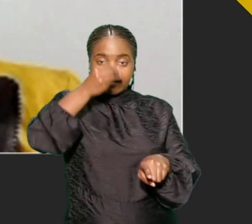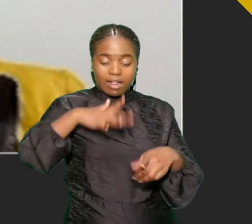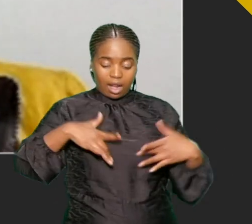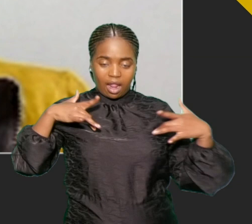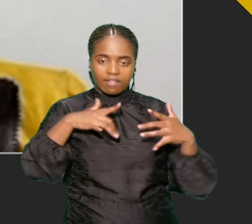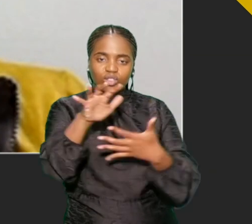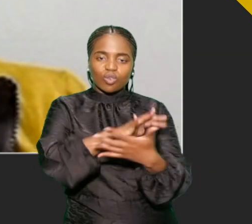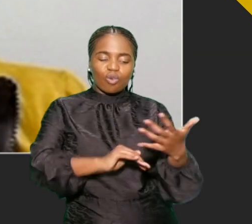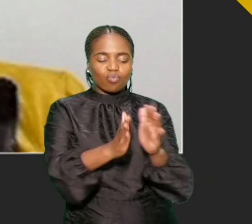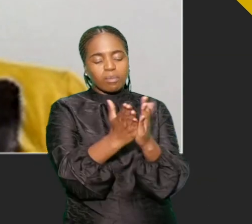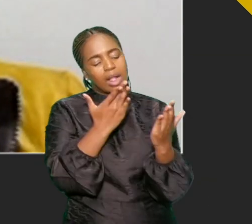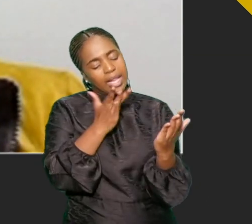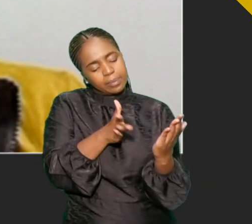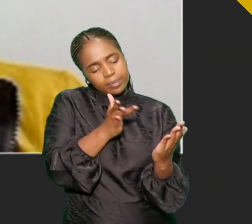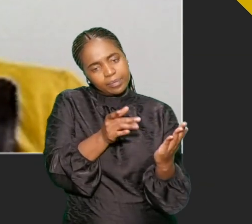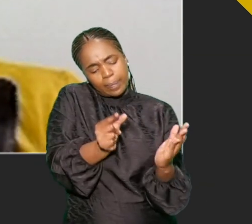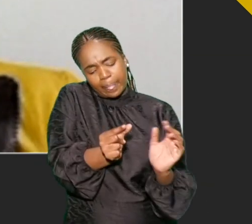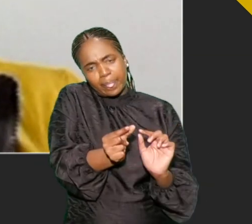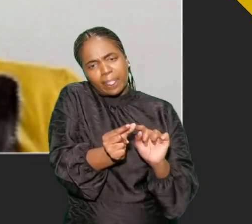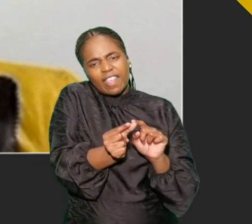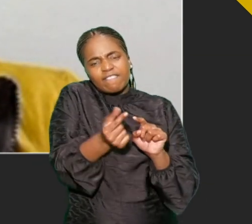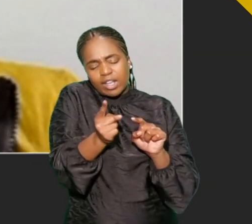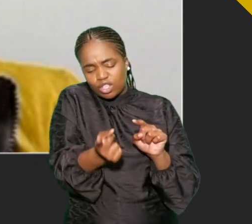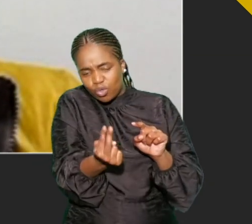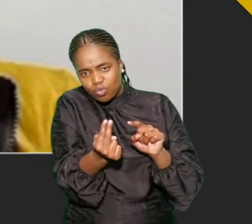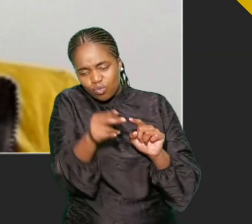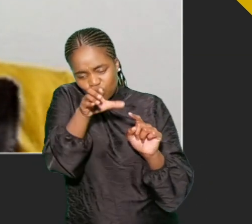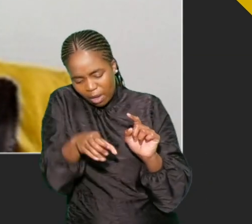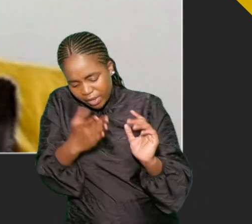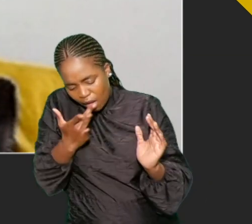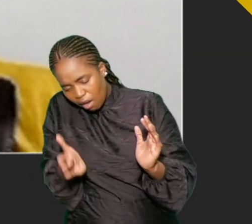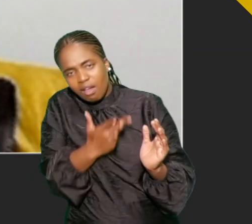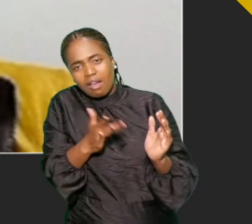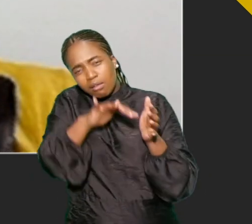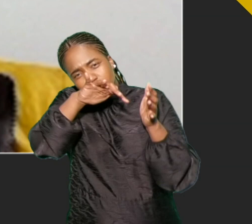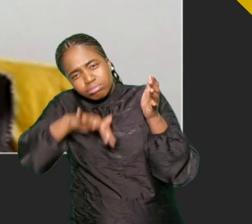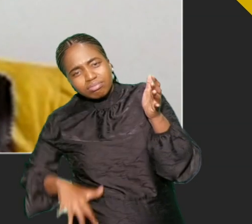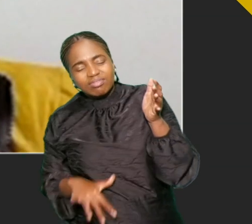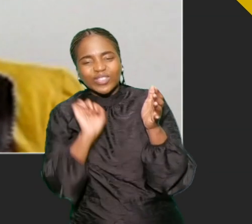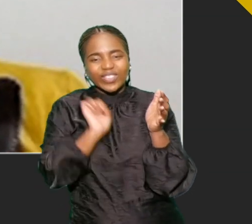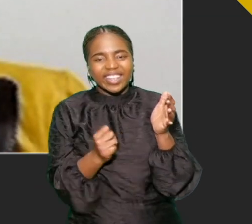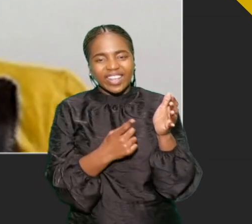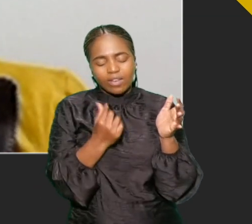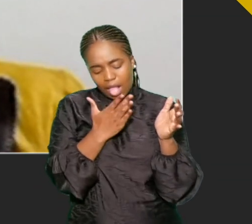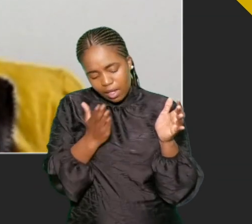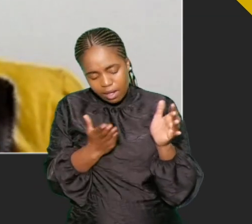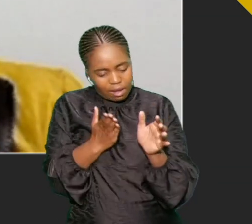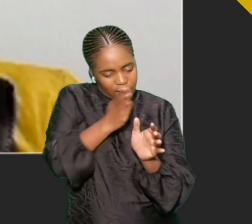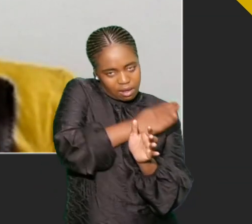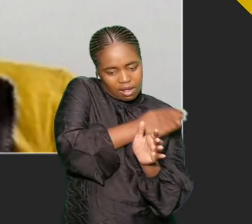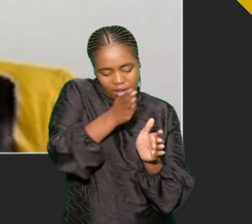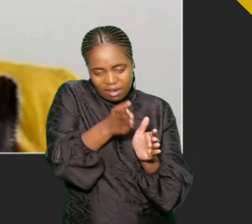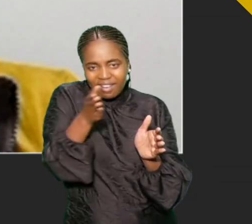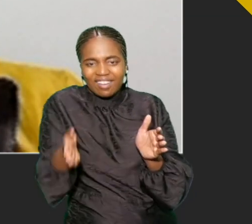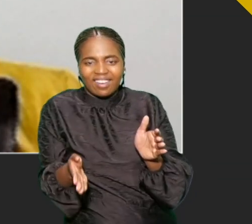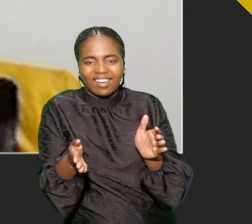would be like a few pages or a chapter in my life, but that chapter is not me. My story is long. My story has a past, a present, and a future.